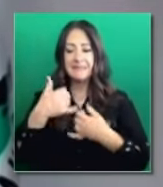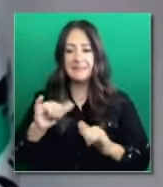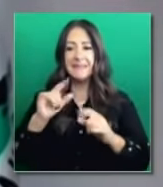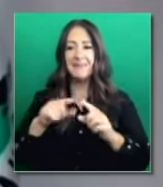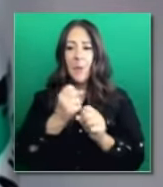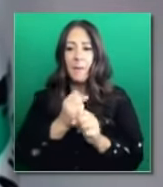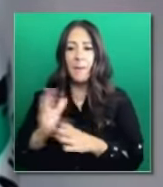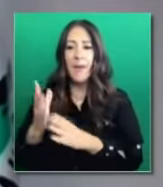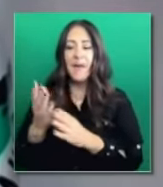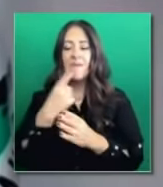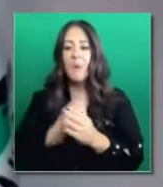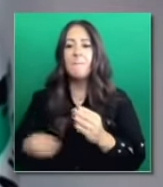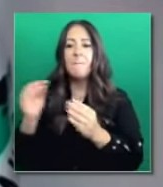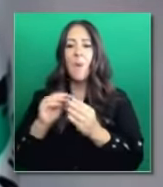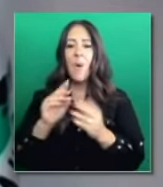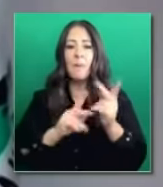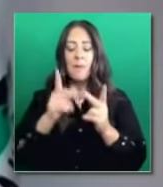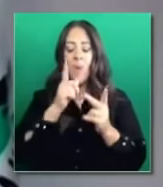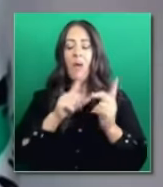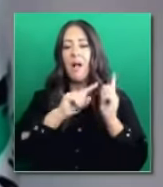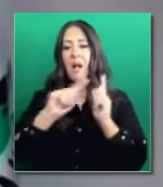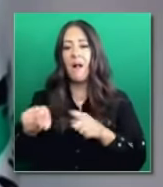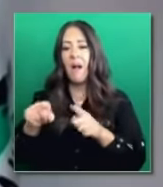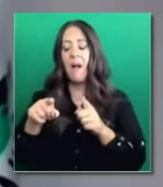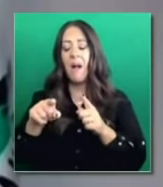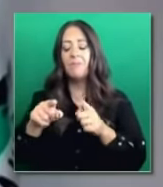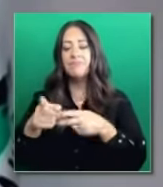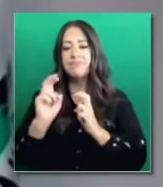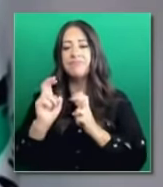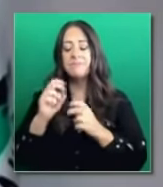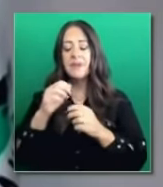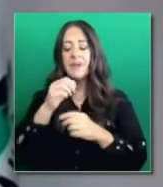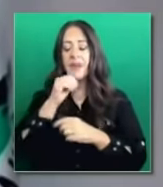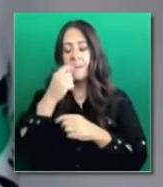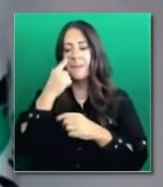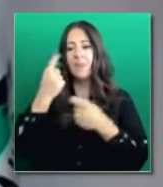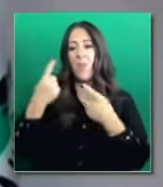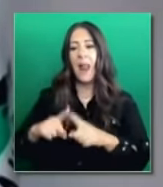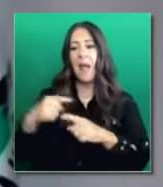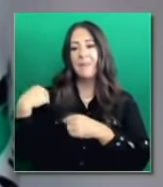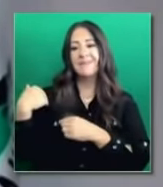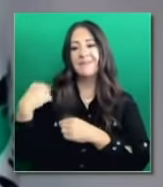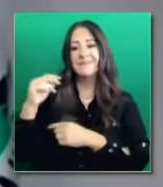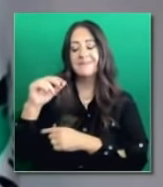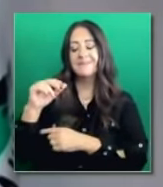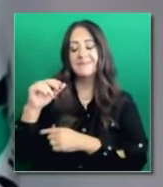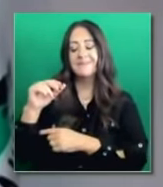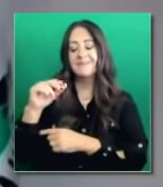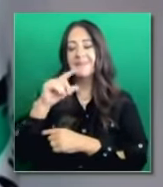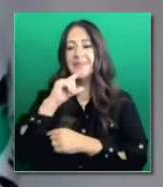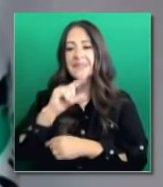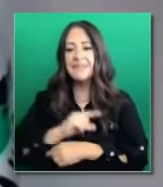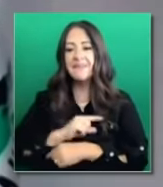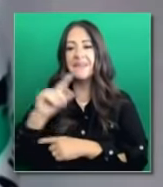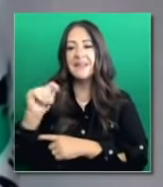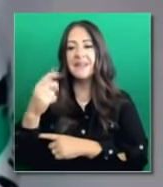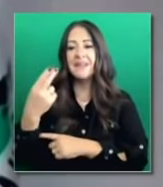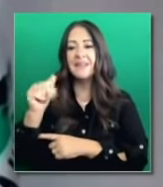for additional patients coming, not just because of Thanksgiving now, but really because of Hanukkah and Christmas and